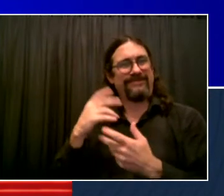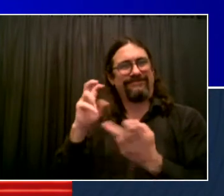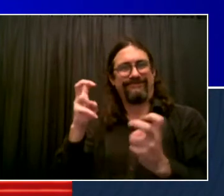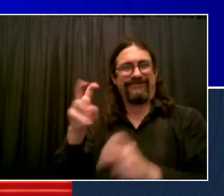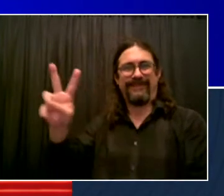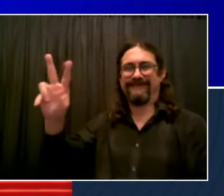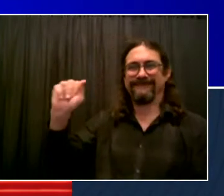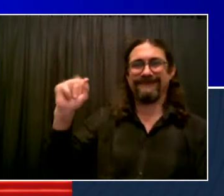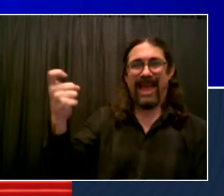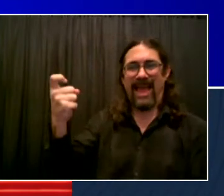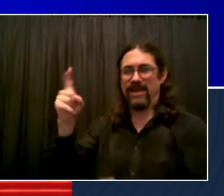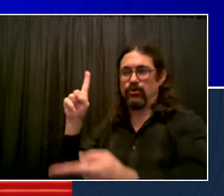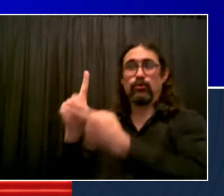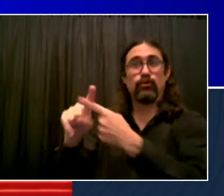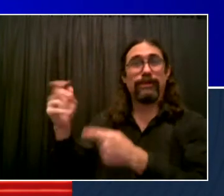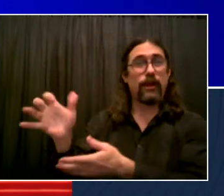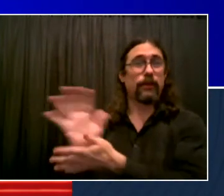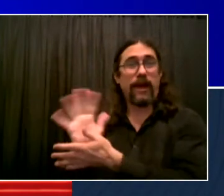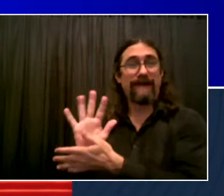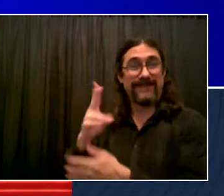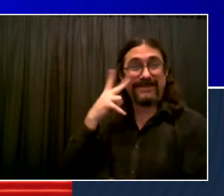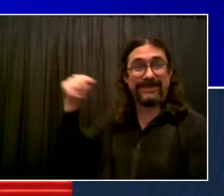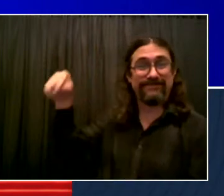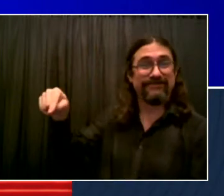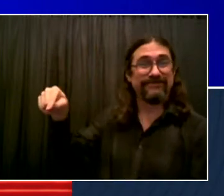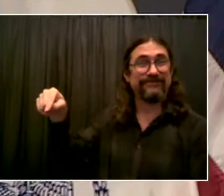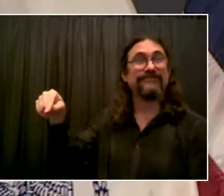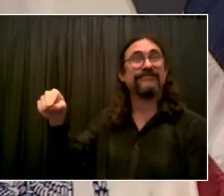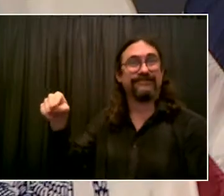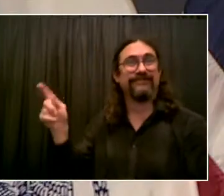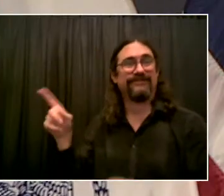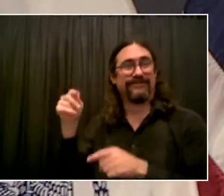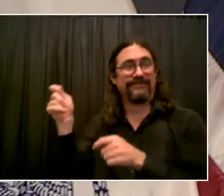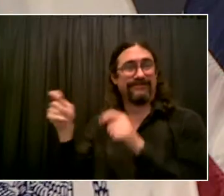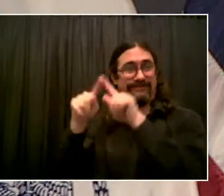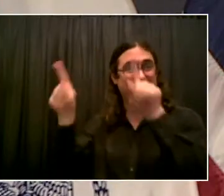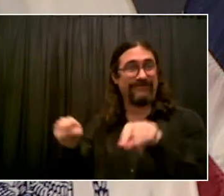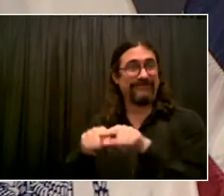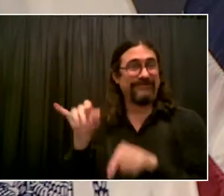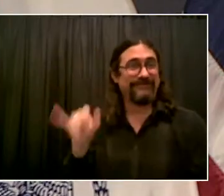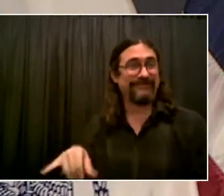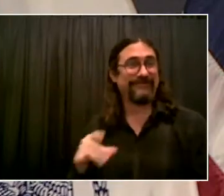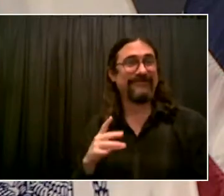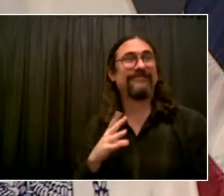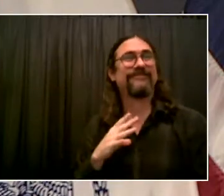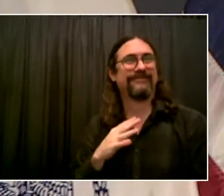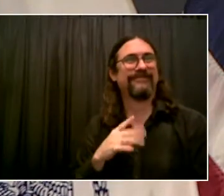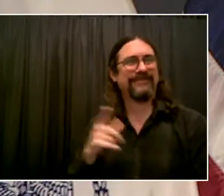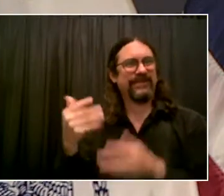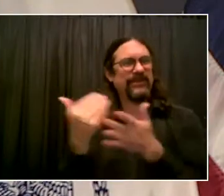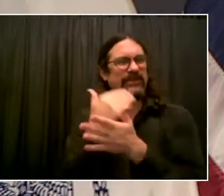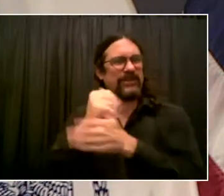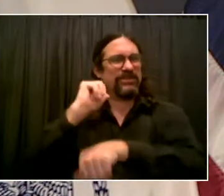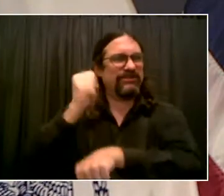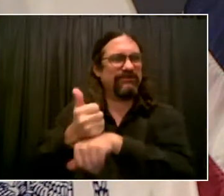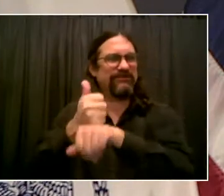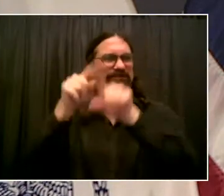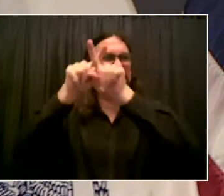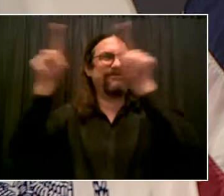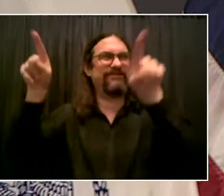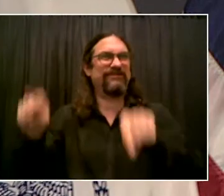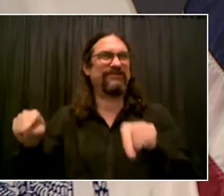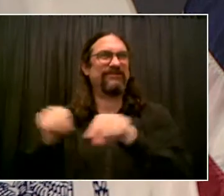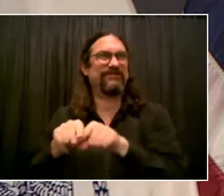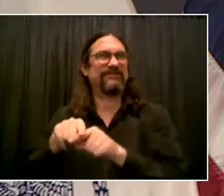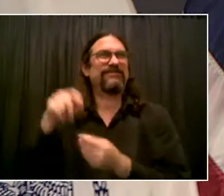these posters are going to be around all over the city. You're going to see vaccination sites all around where you can get vaccinated